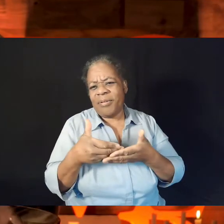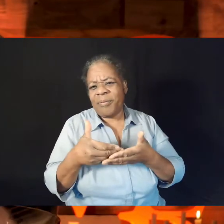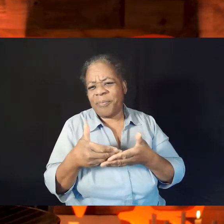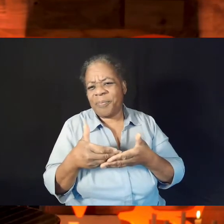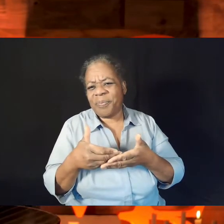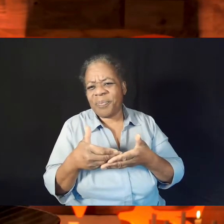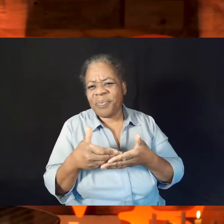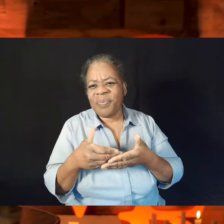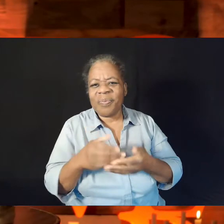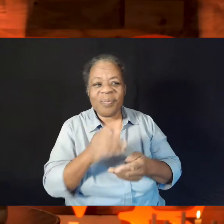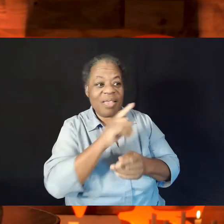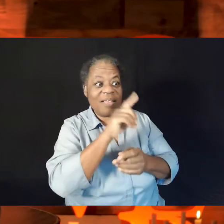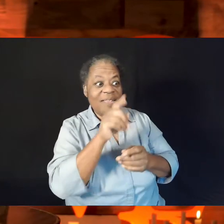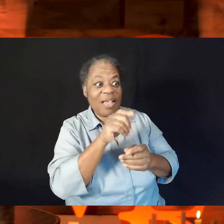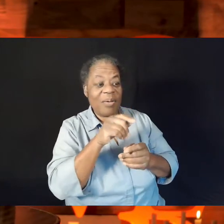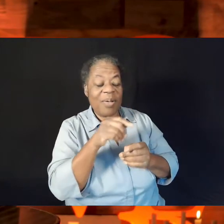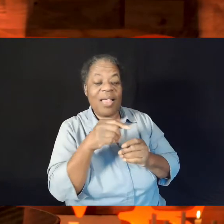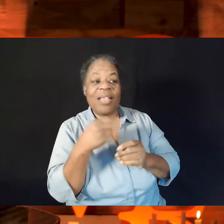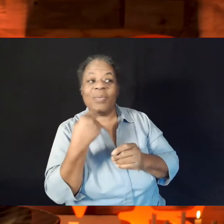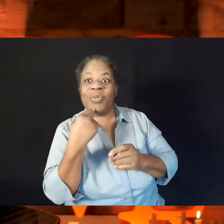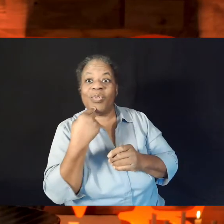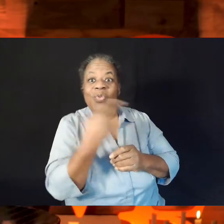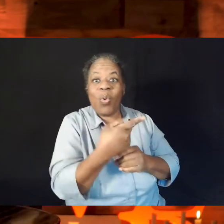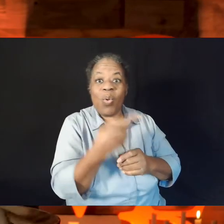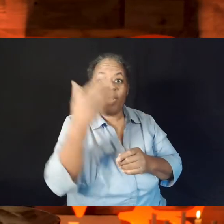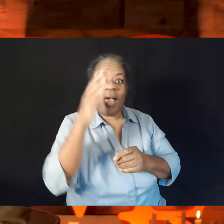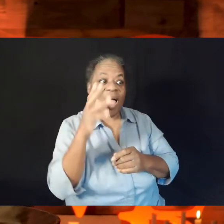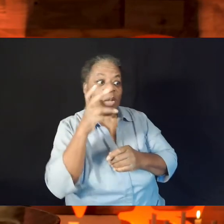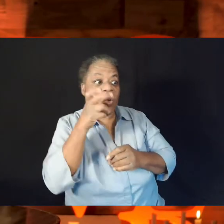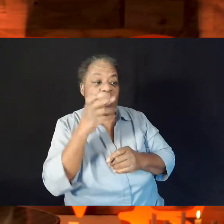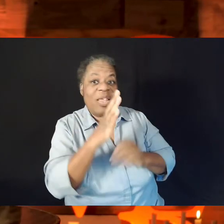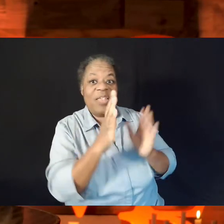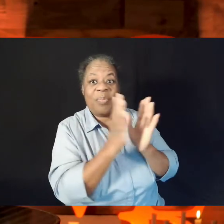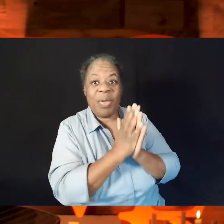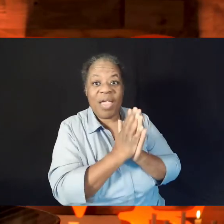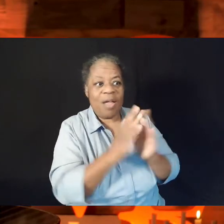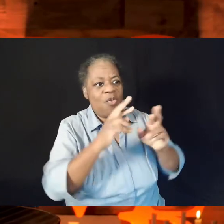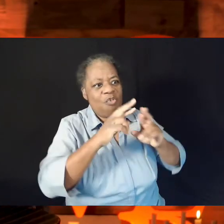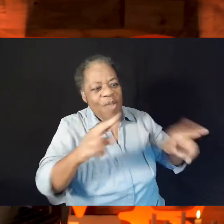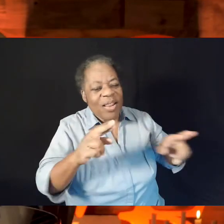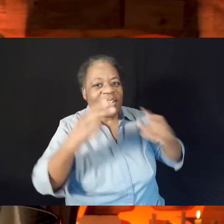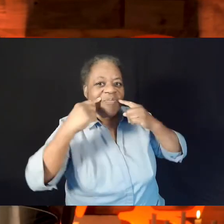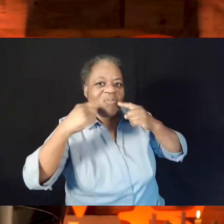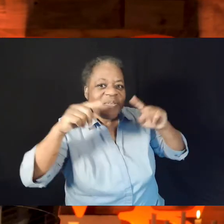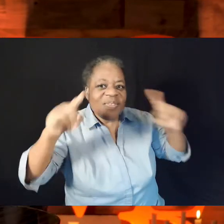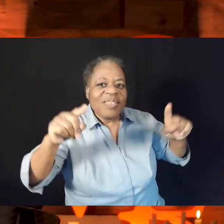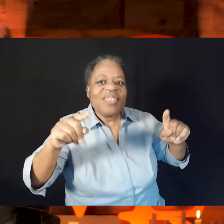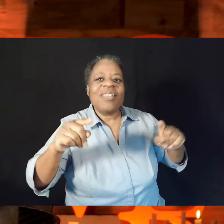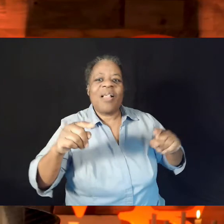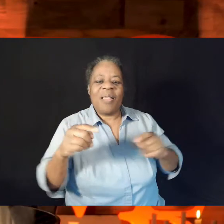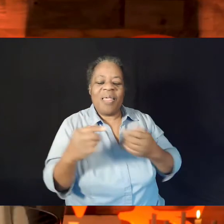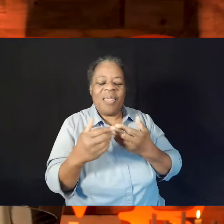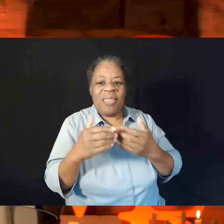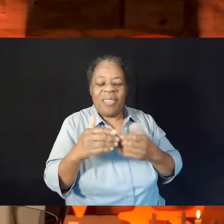Zechariah was told that God had heard that prayer and was prepared to fulfill it, and the child will grow to be someone who would serve the Lord in a